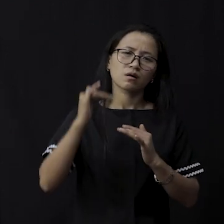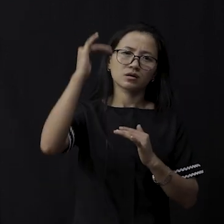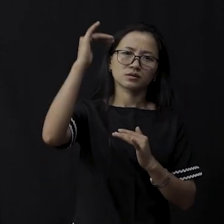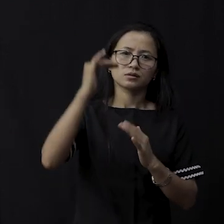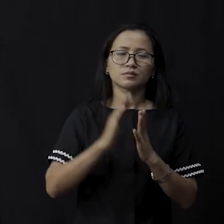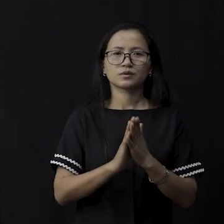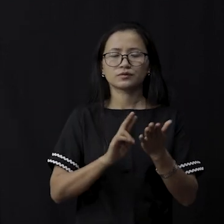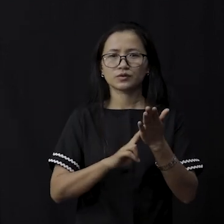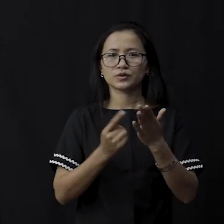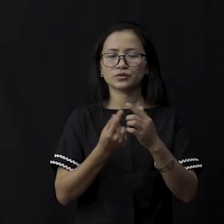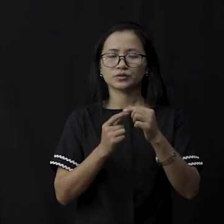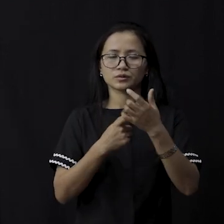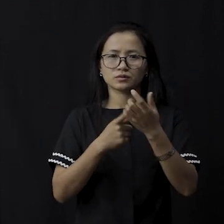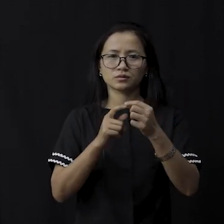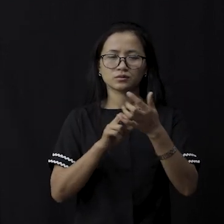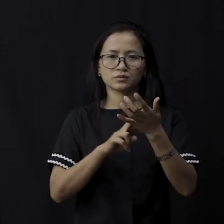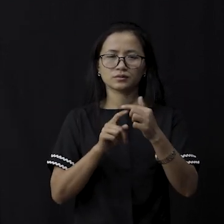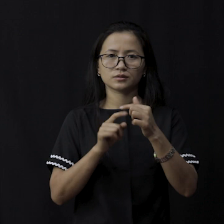of nutrients called